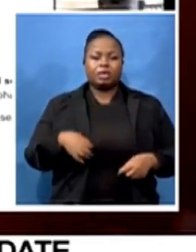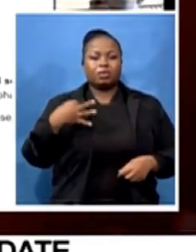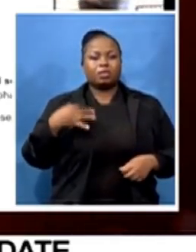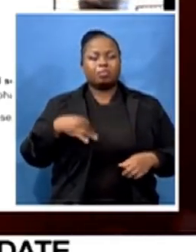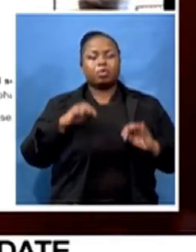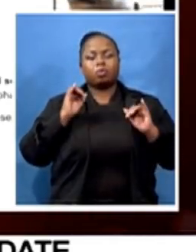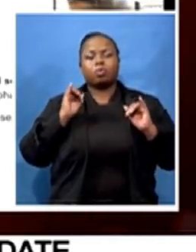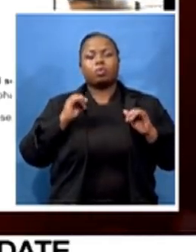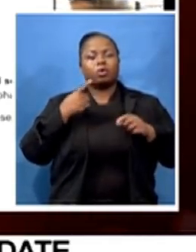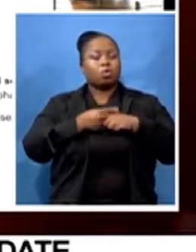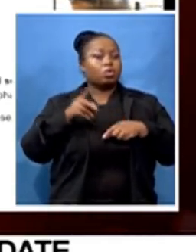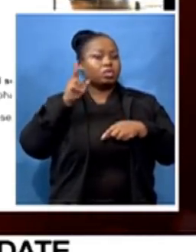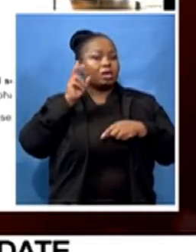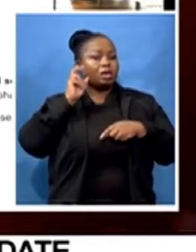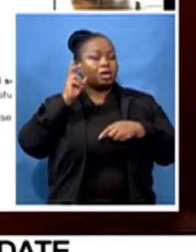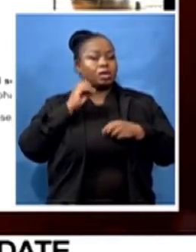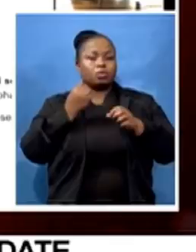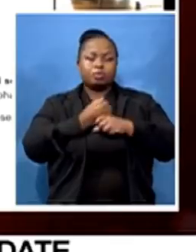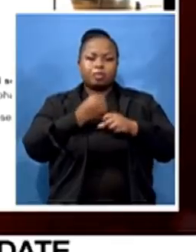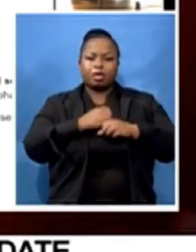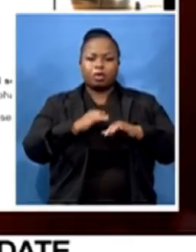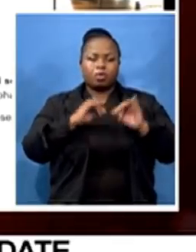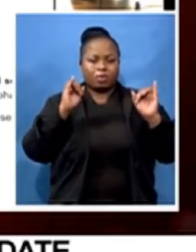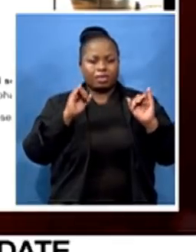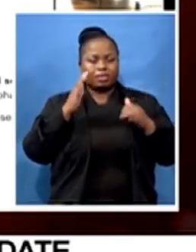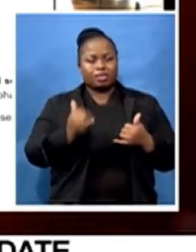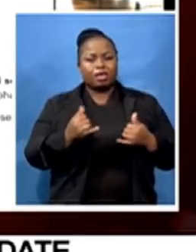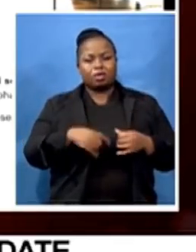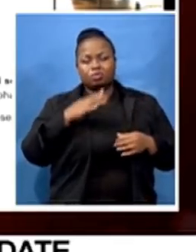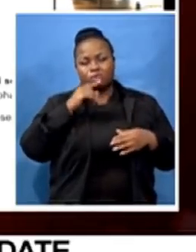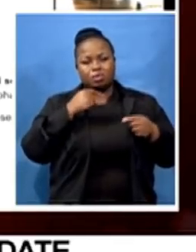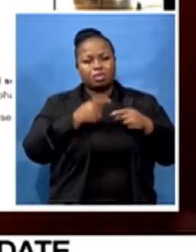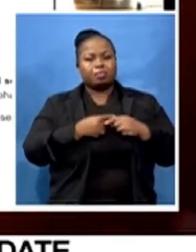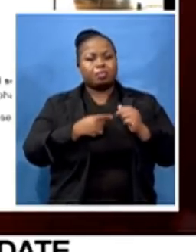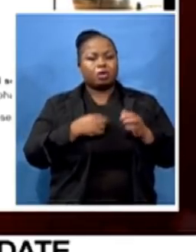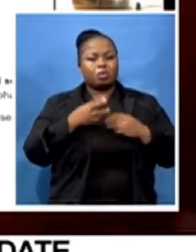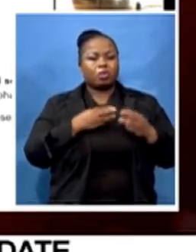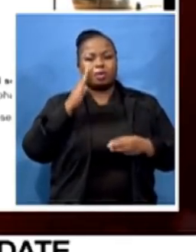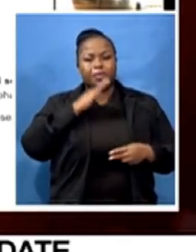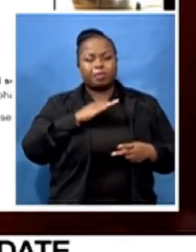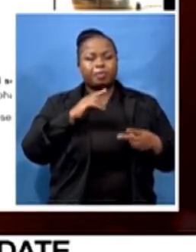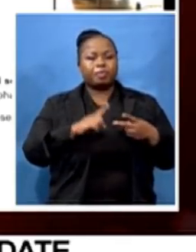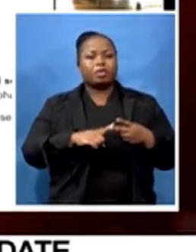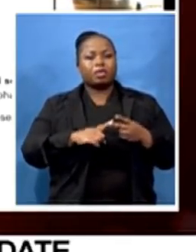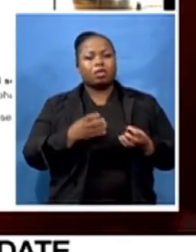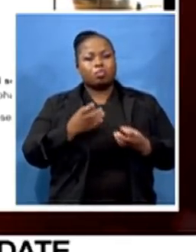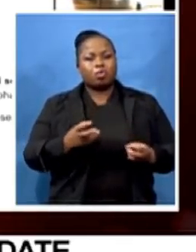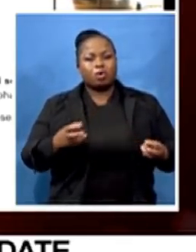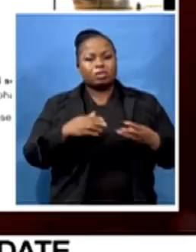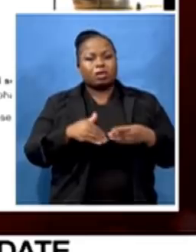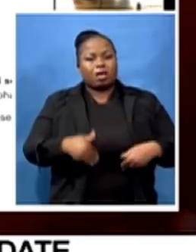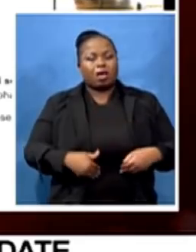exacerbate that, and I guess really emphasize or highlight the fault lines that currently exist in South Africa, talking